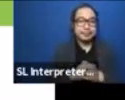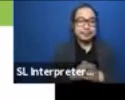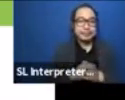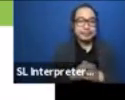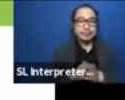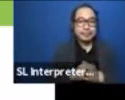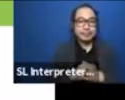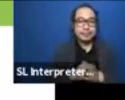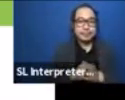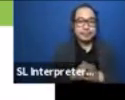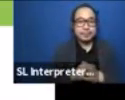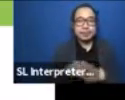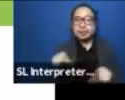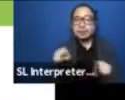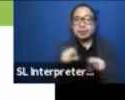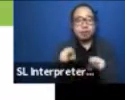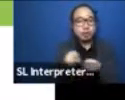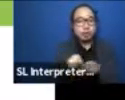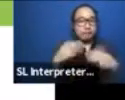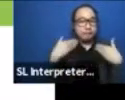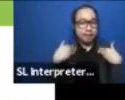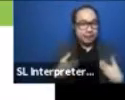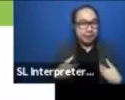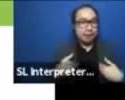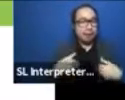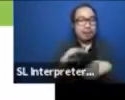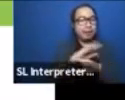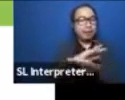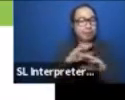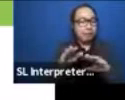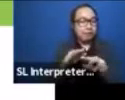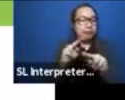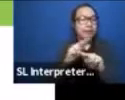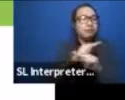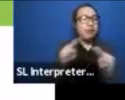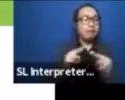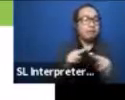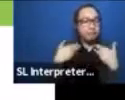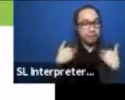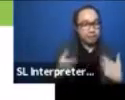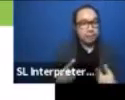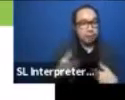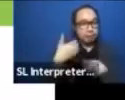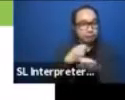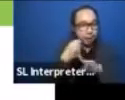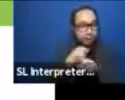And likewise for physical and non-physical violence also, there's specific